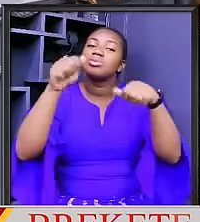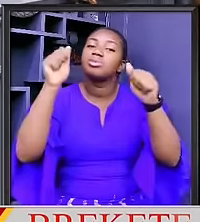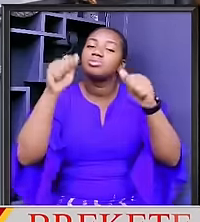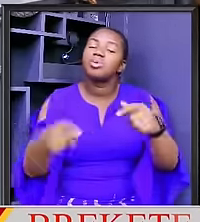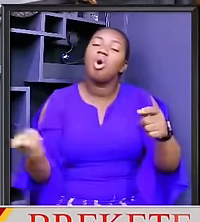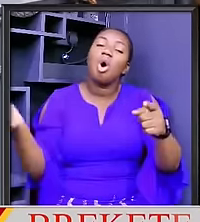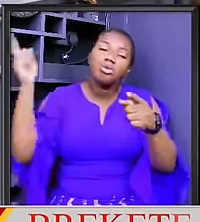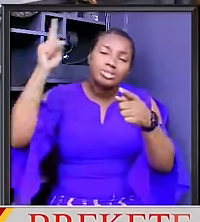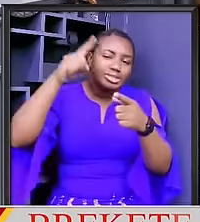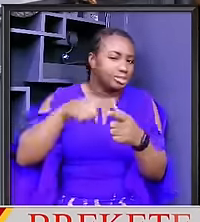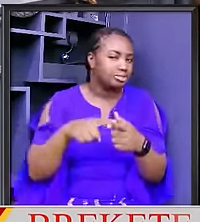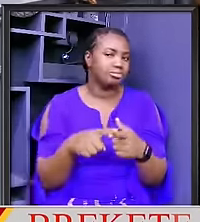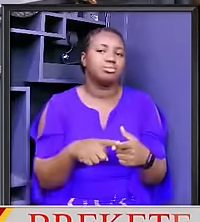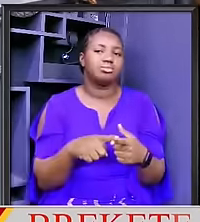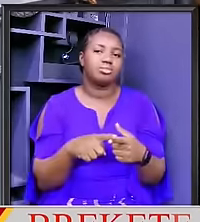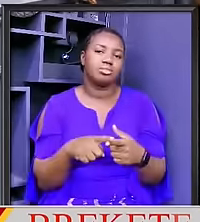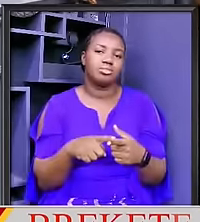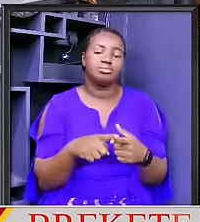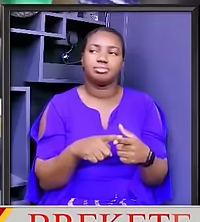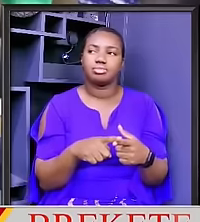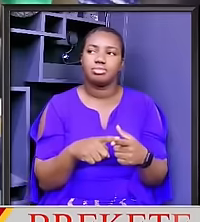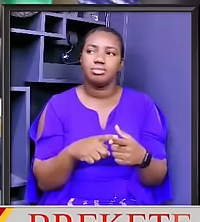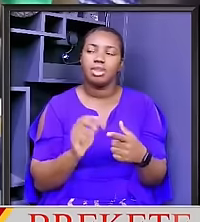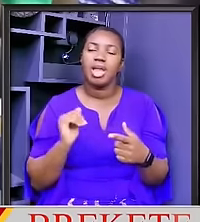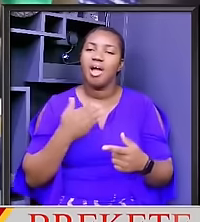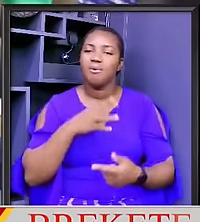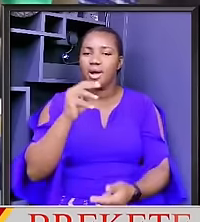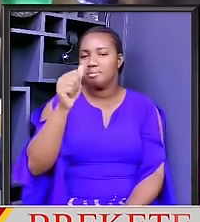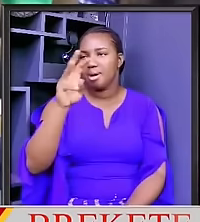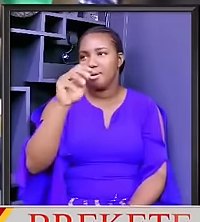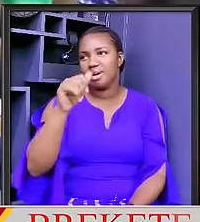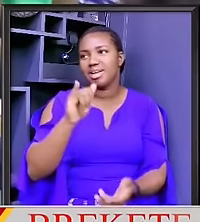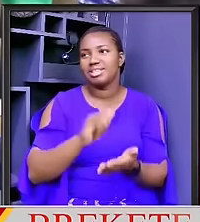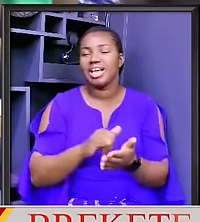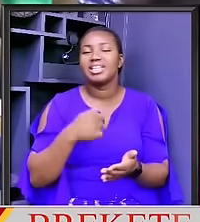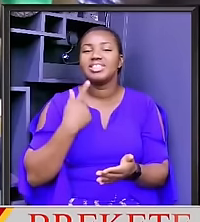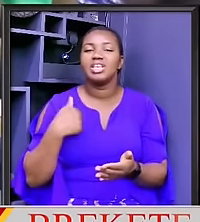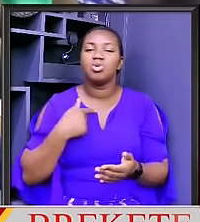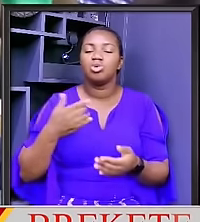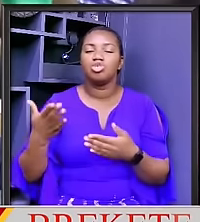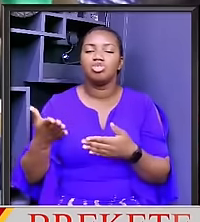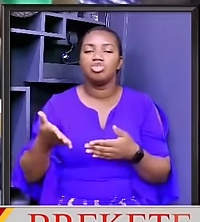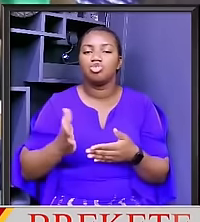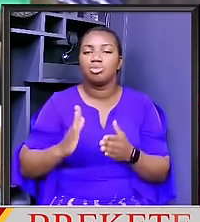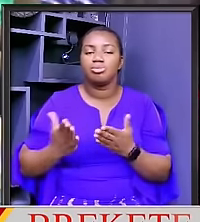Are we together? Yes, sir. So, our mama wait to say, made them bring that up.